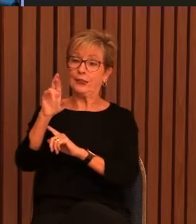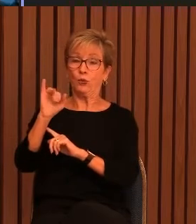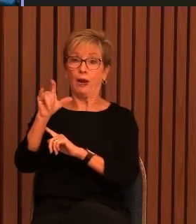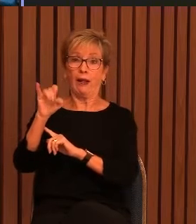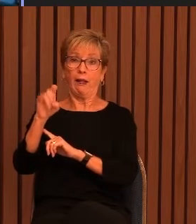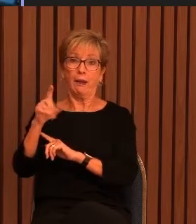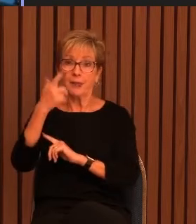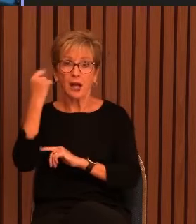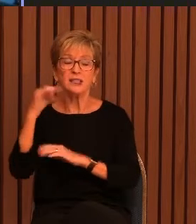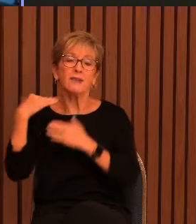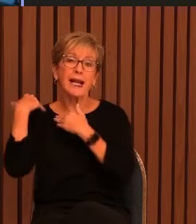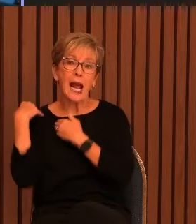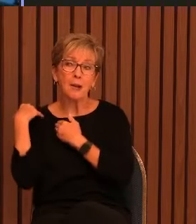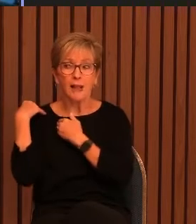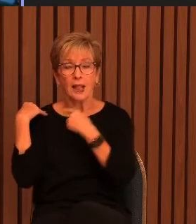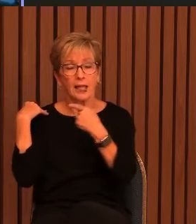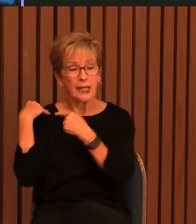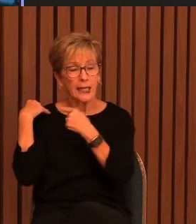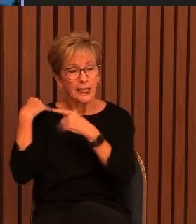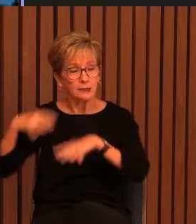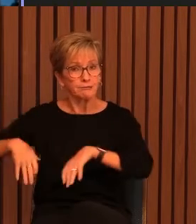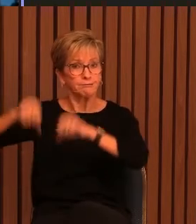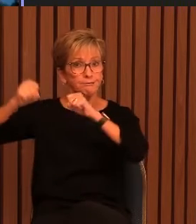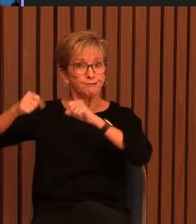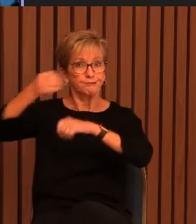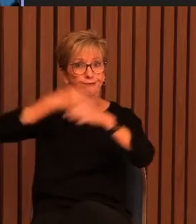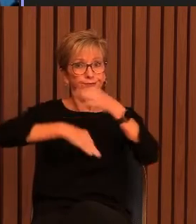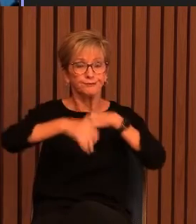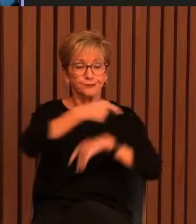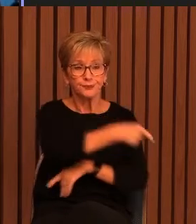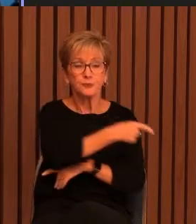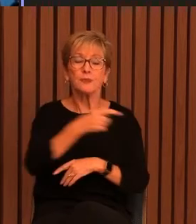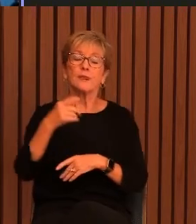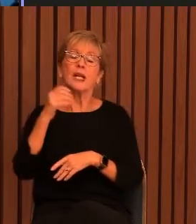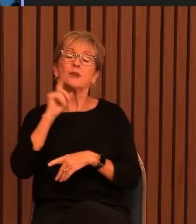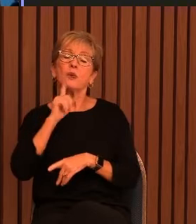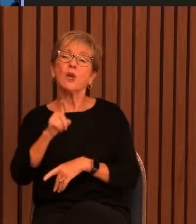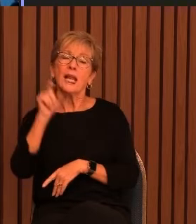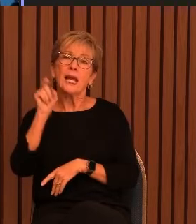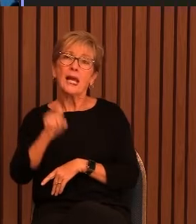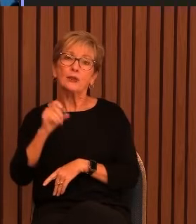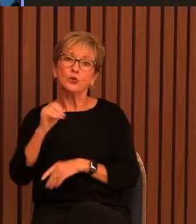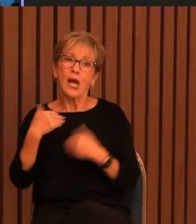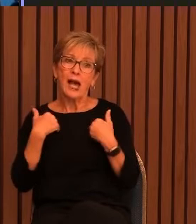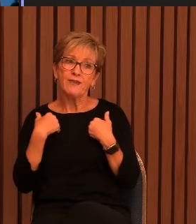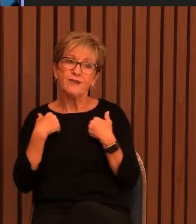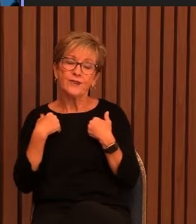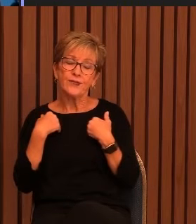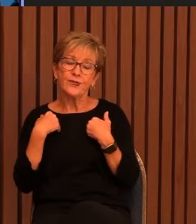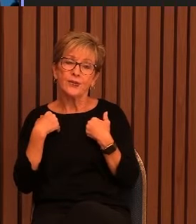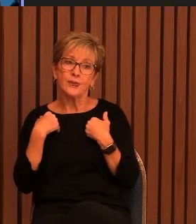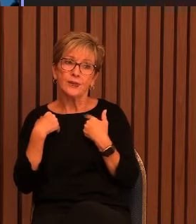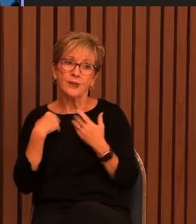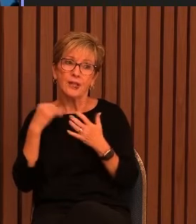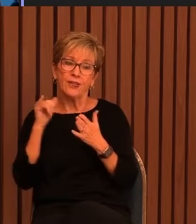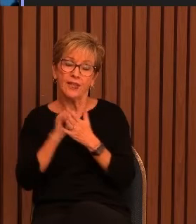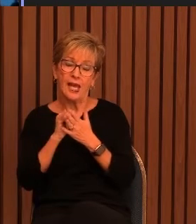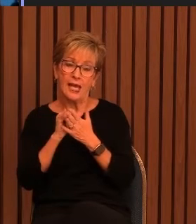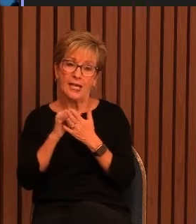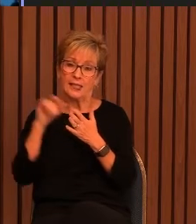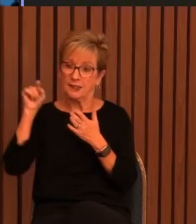assessment. So I think we really have to have that